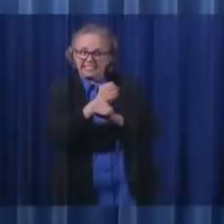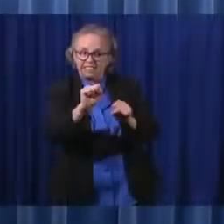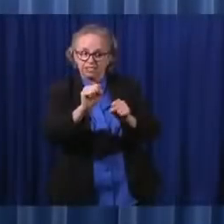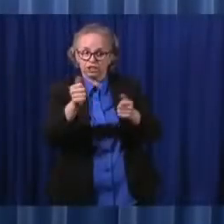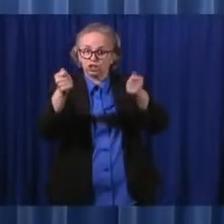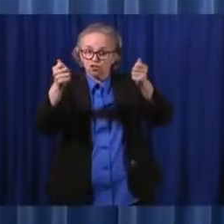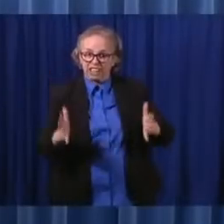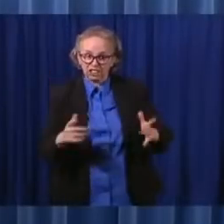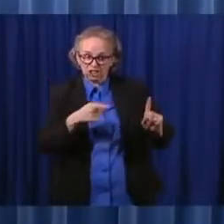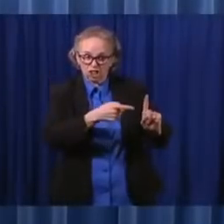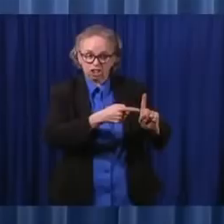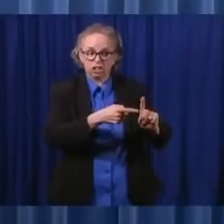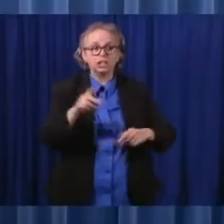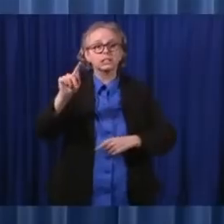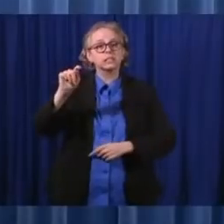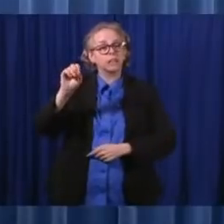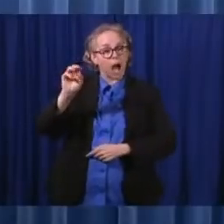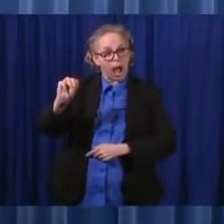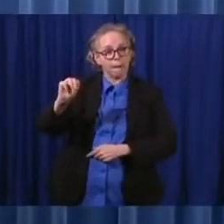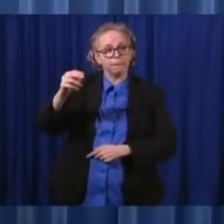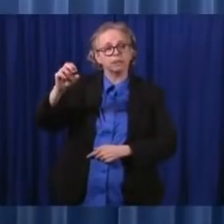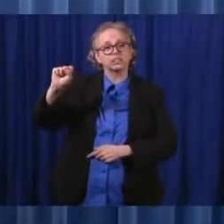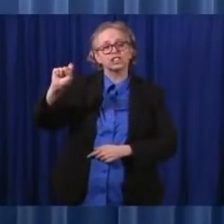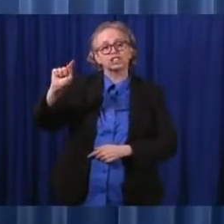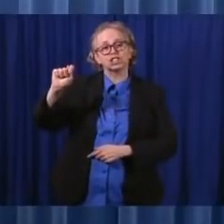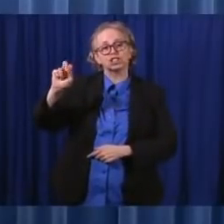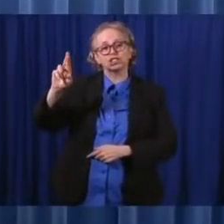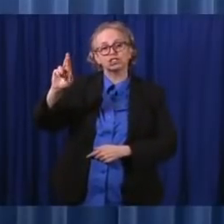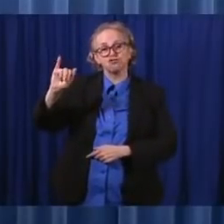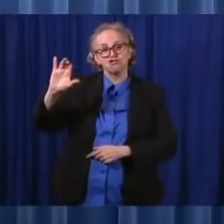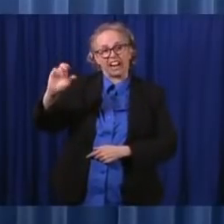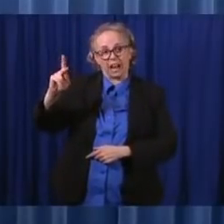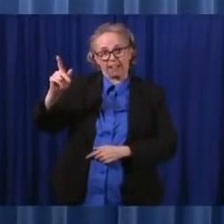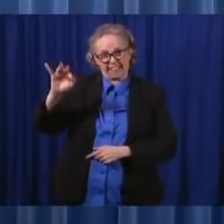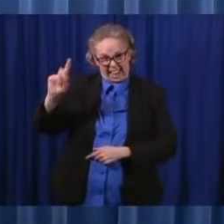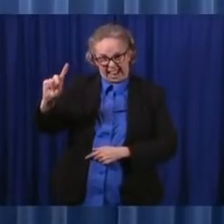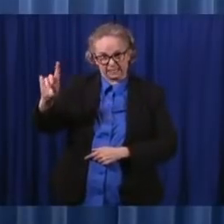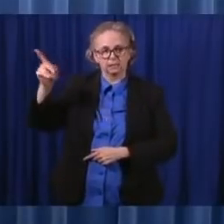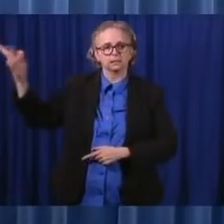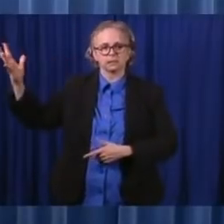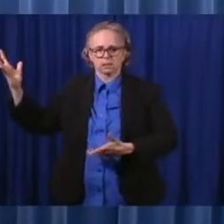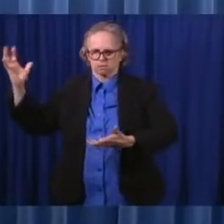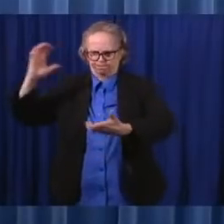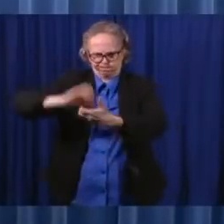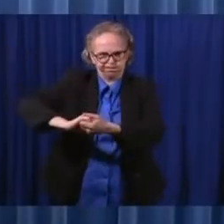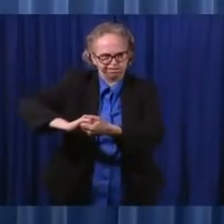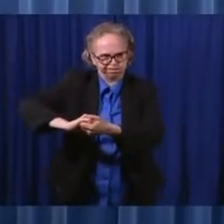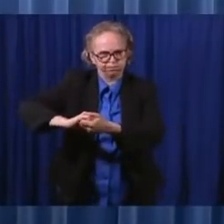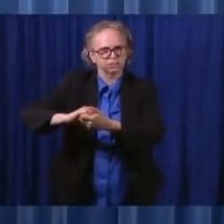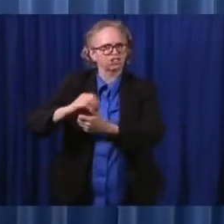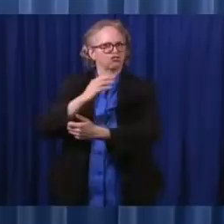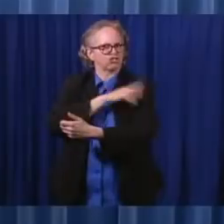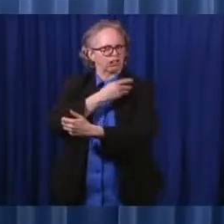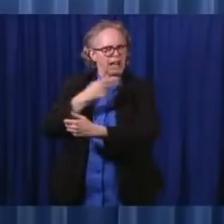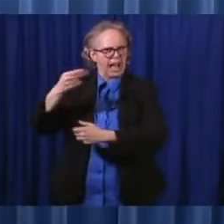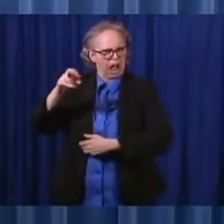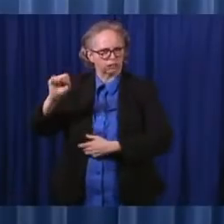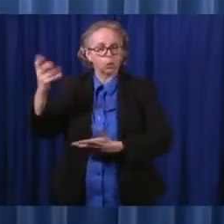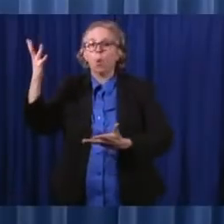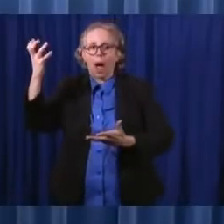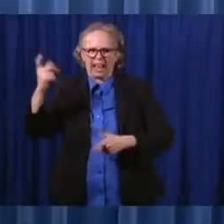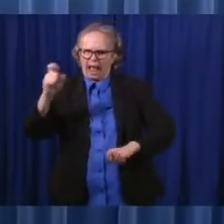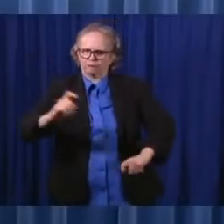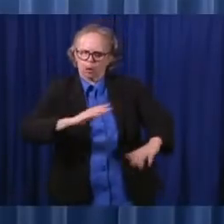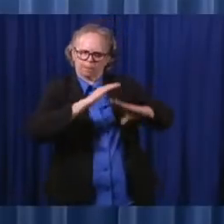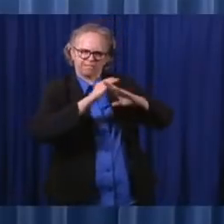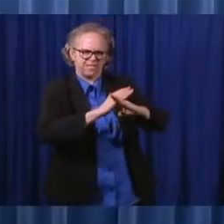a procedure so that occurrences like this cannot and do not occur in the future. The public must